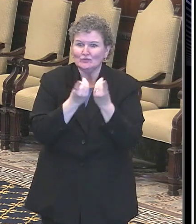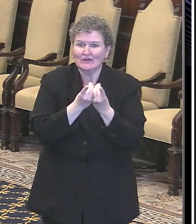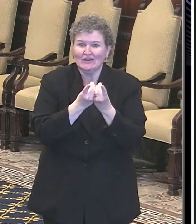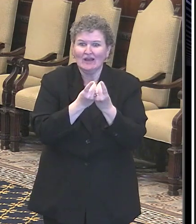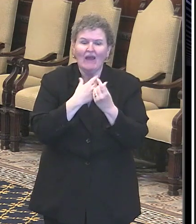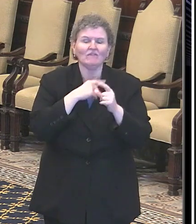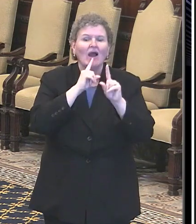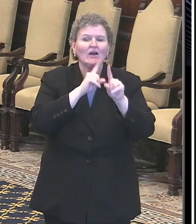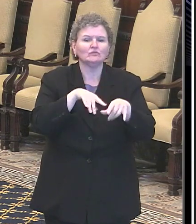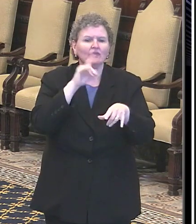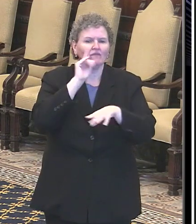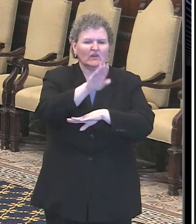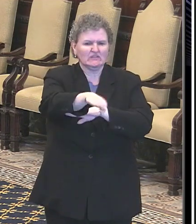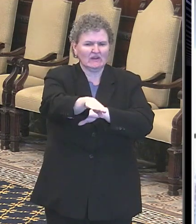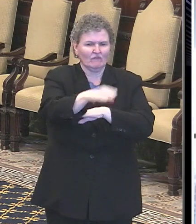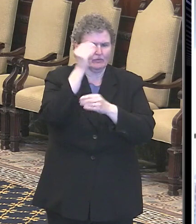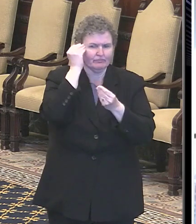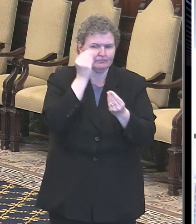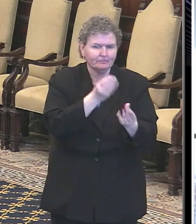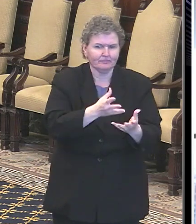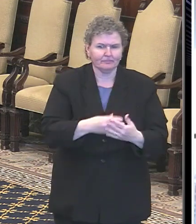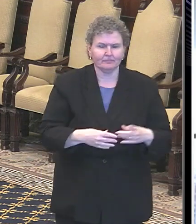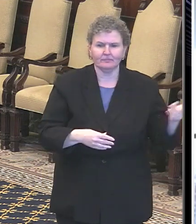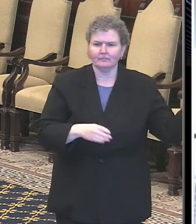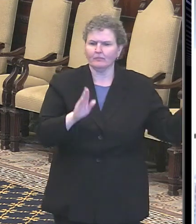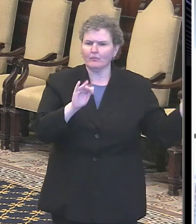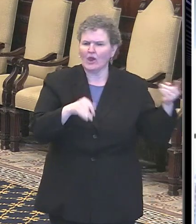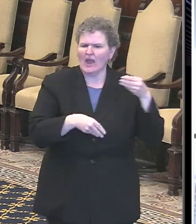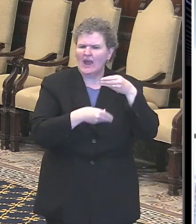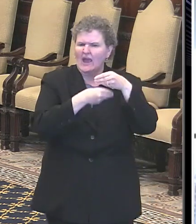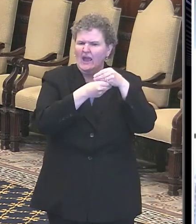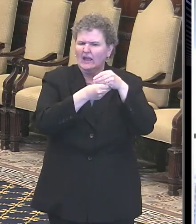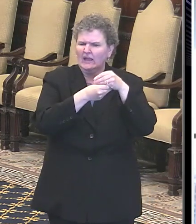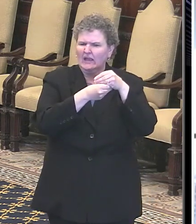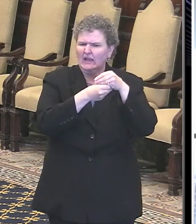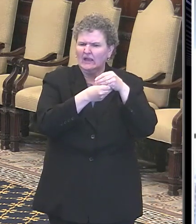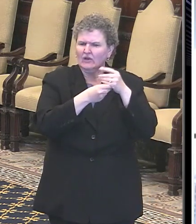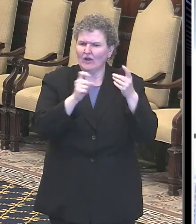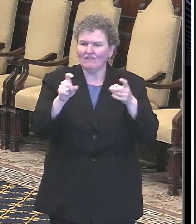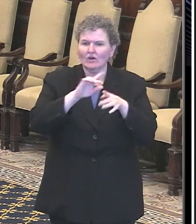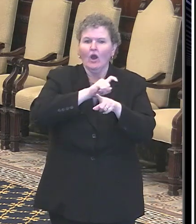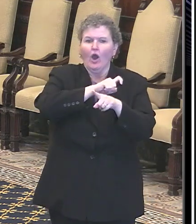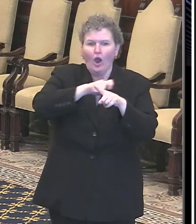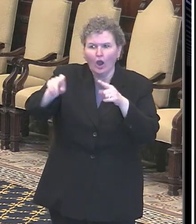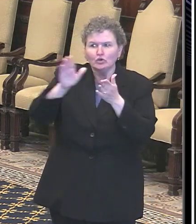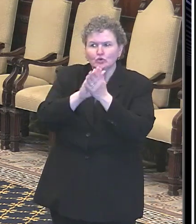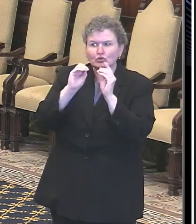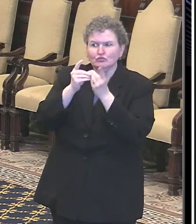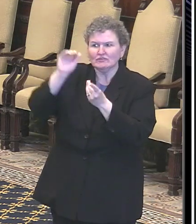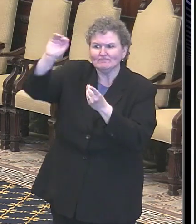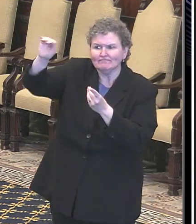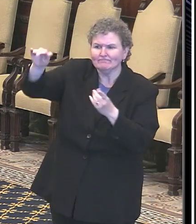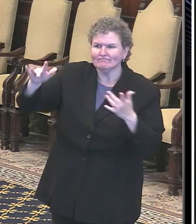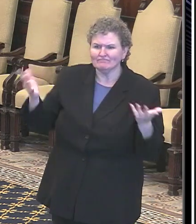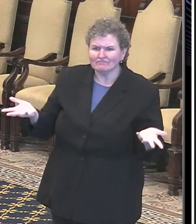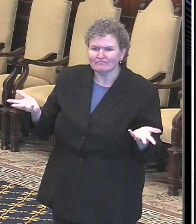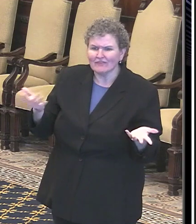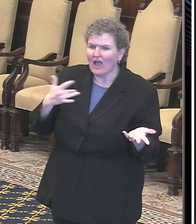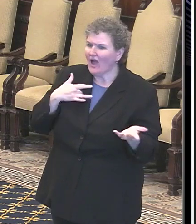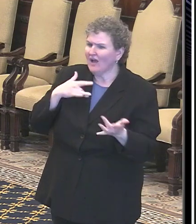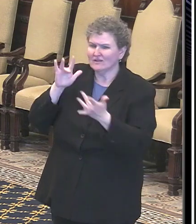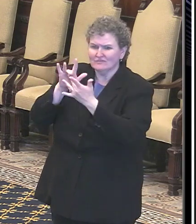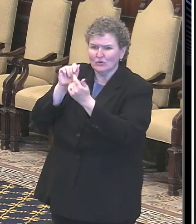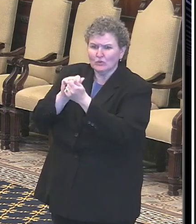Martin, I would also encourage you to address the school district directly. Okay. That's exactly who I'm going to go to. So